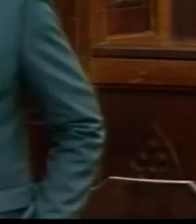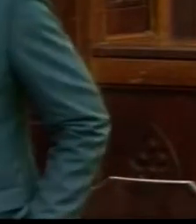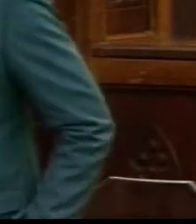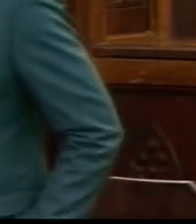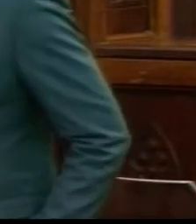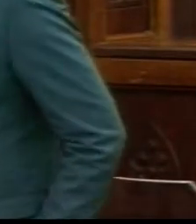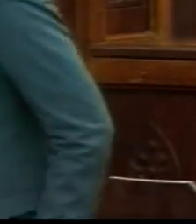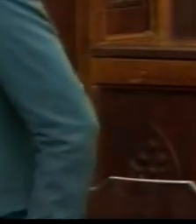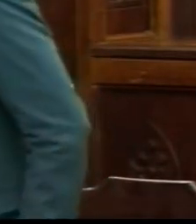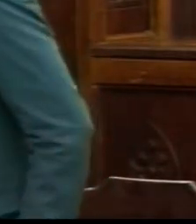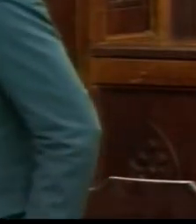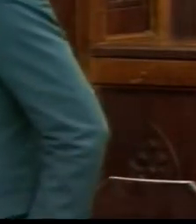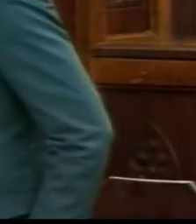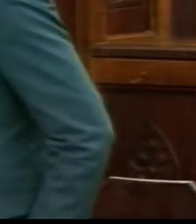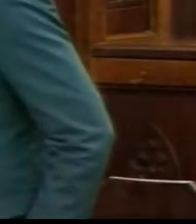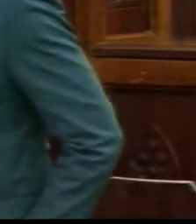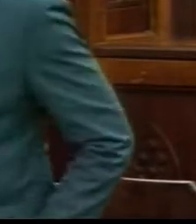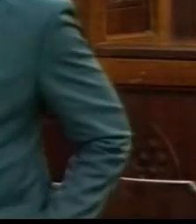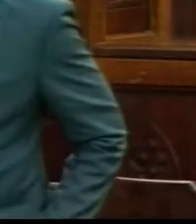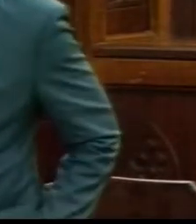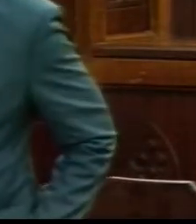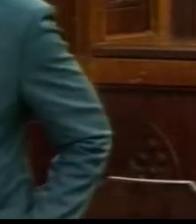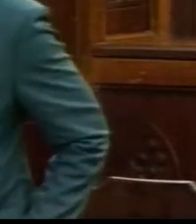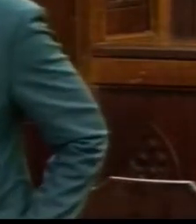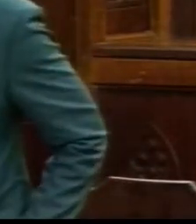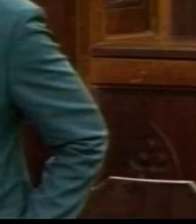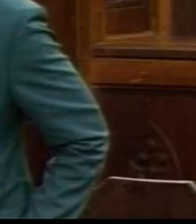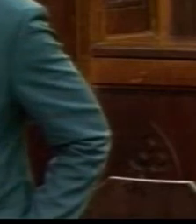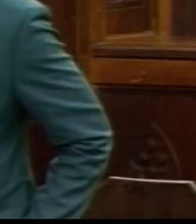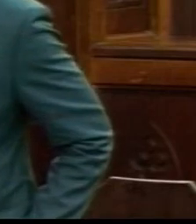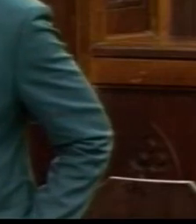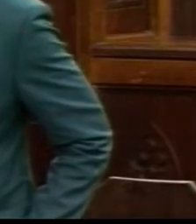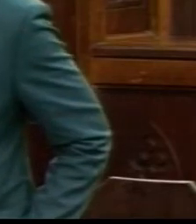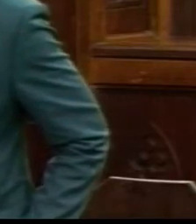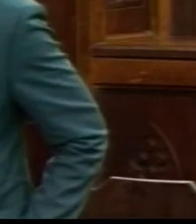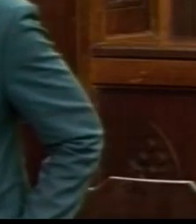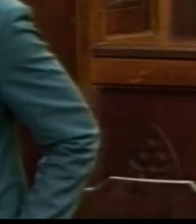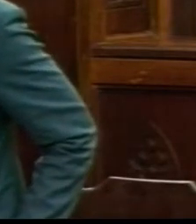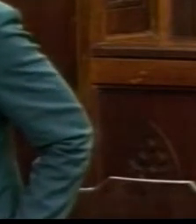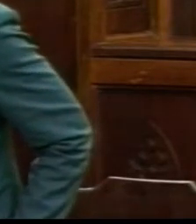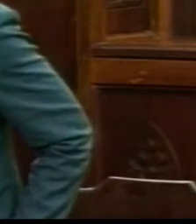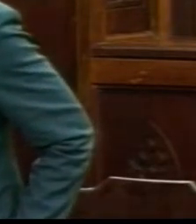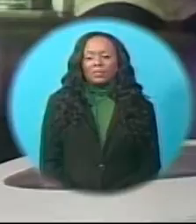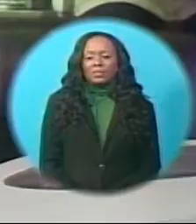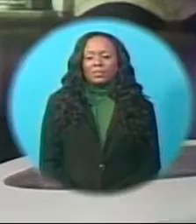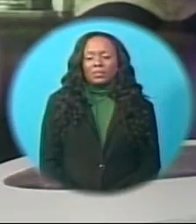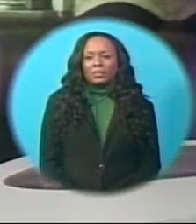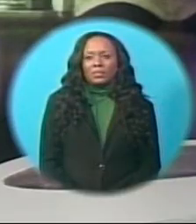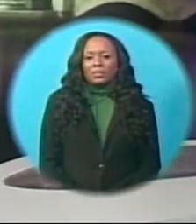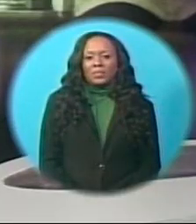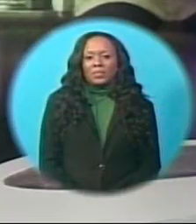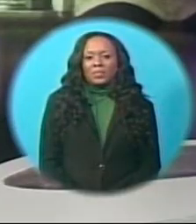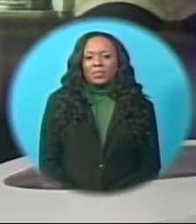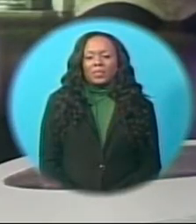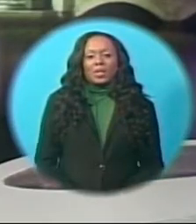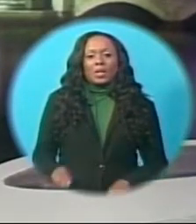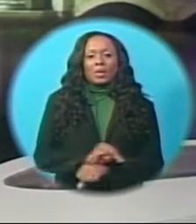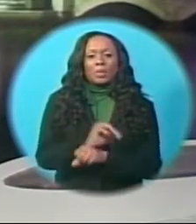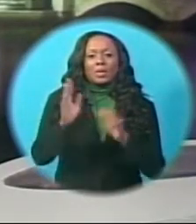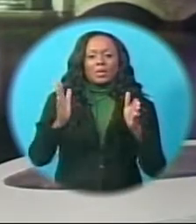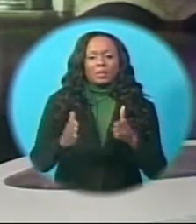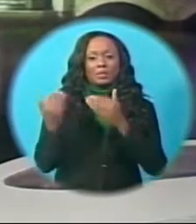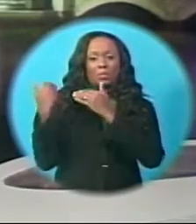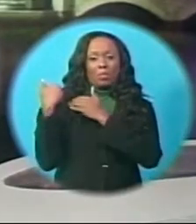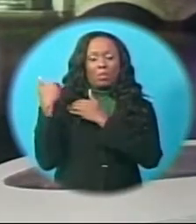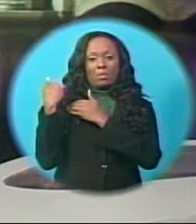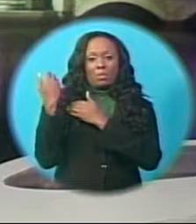And lastly, all right-thinking members of the Barbadian public. Minister of Social Care